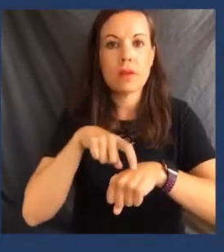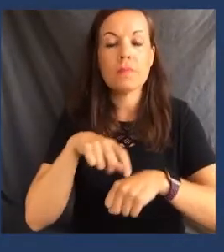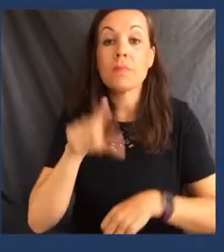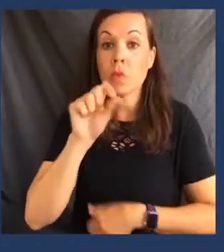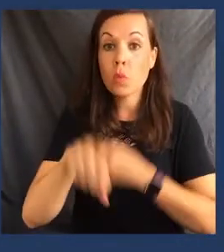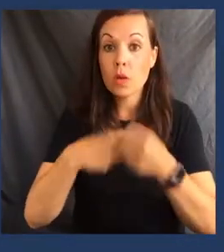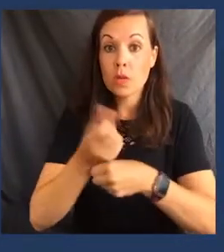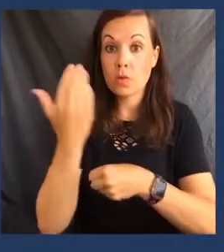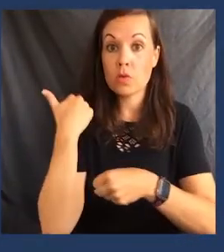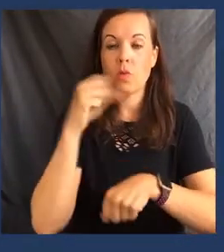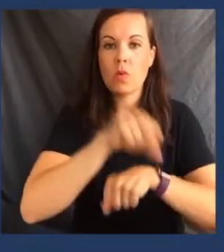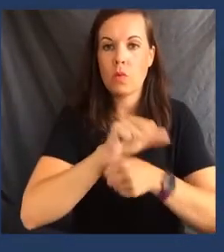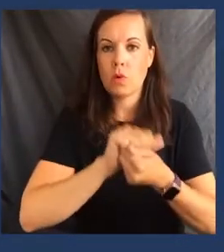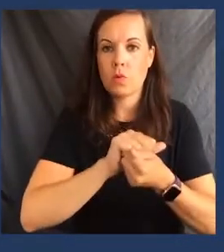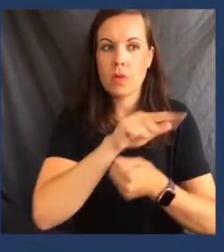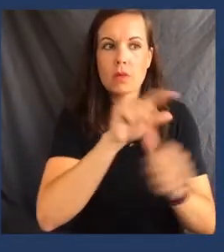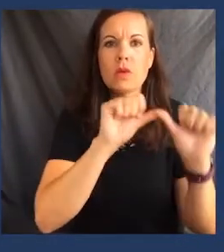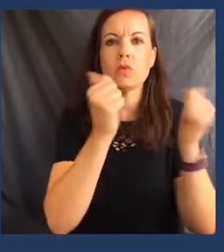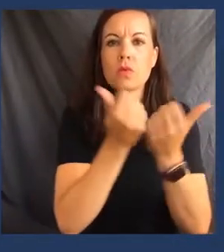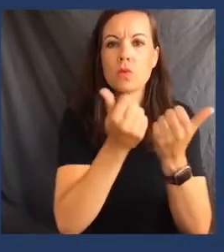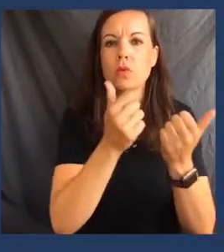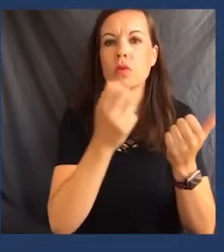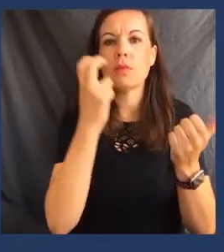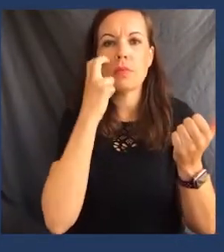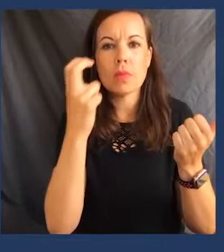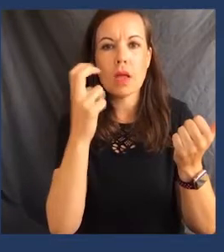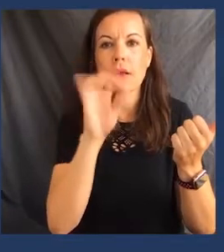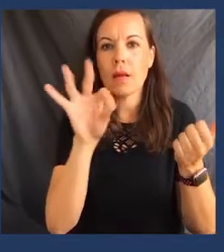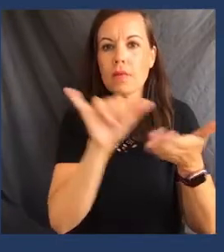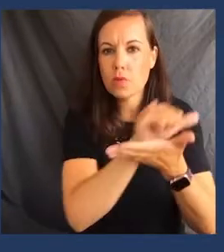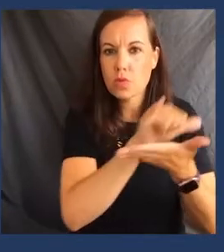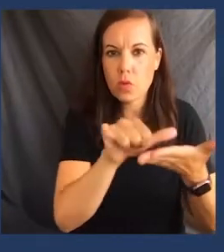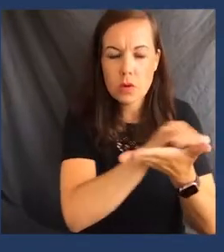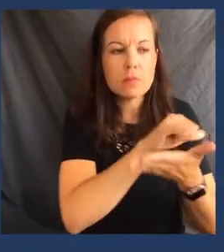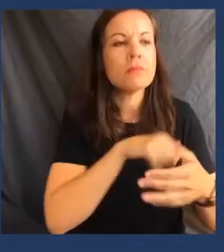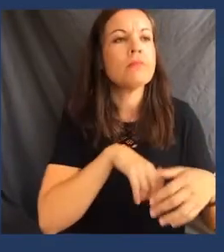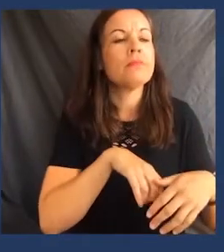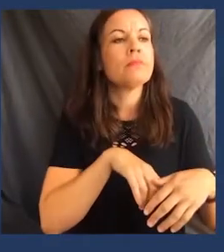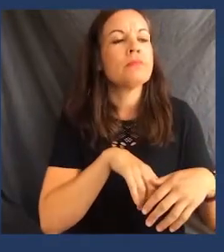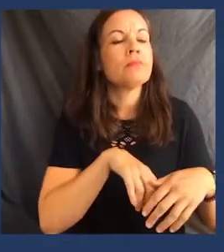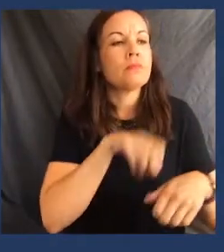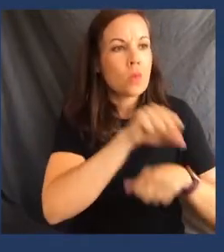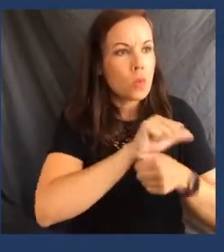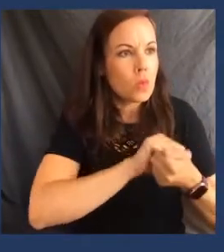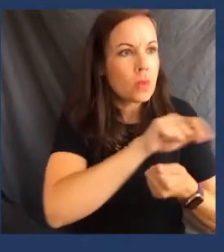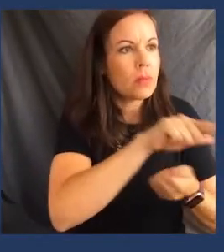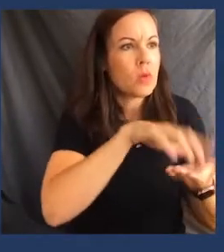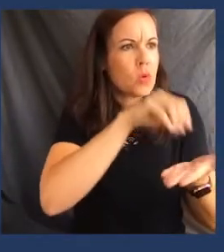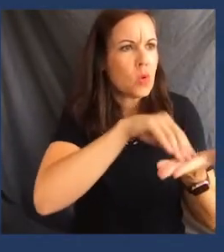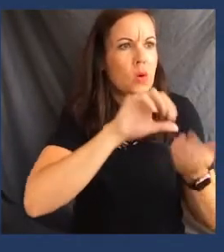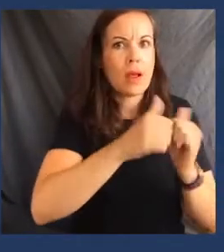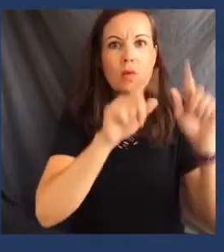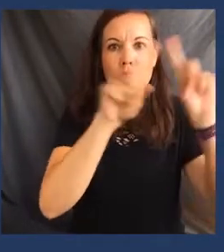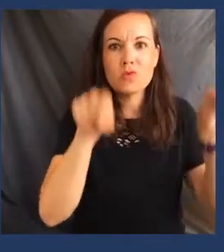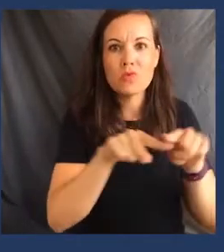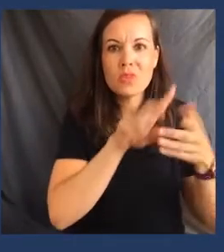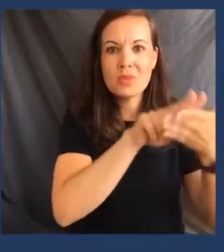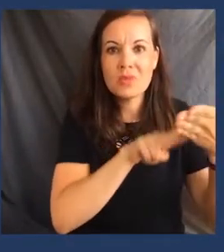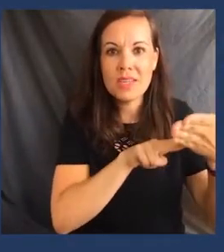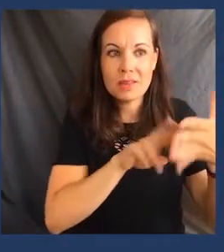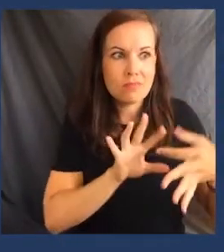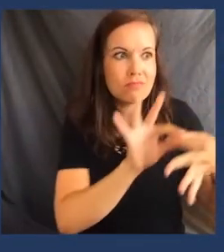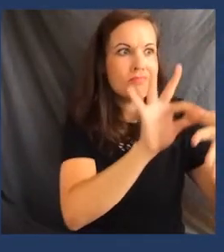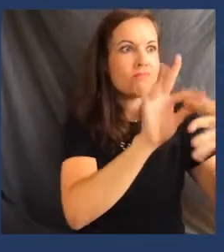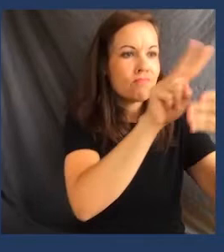work with the Associated Blind of New York and learned all about what it was like to use a machine from a screen reader. And I spent about a